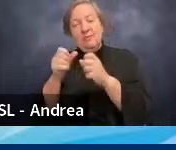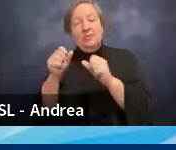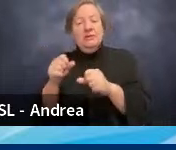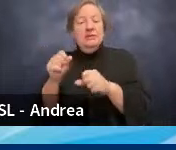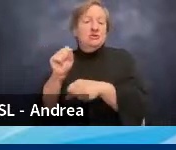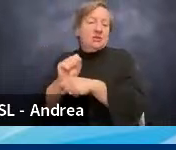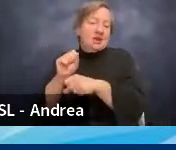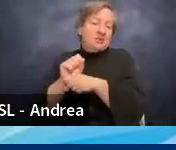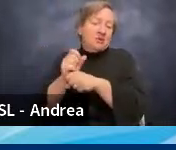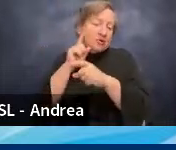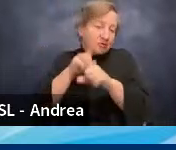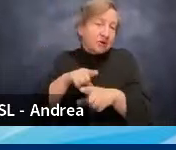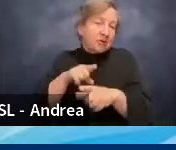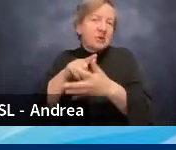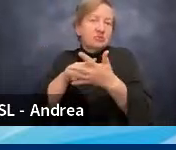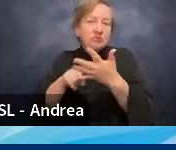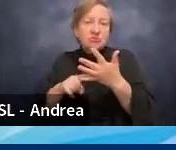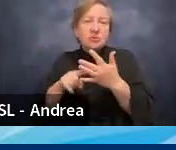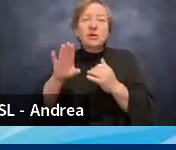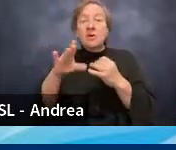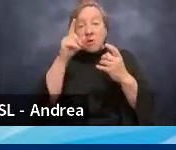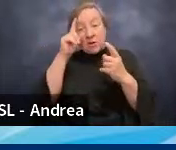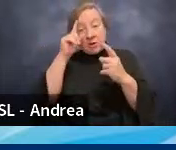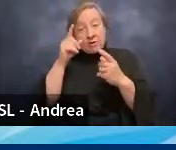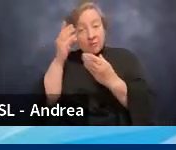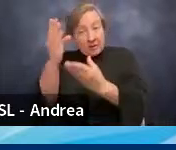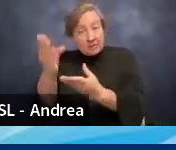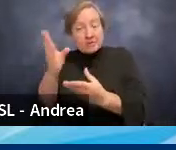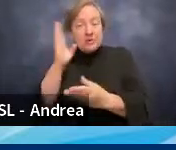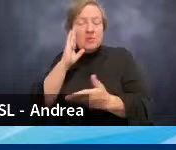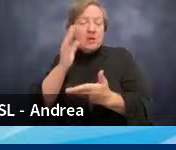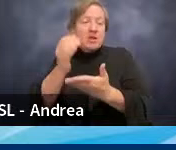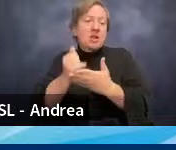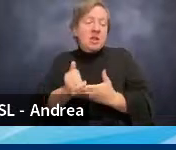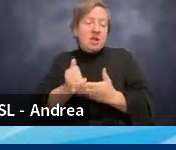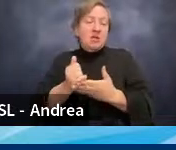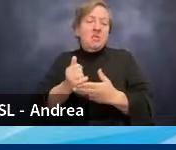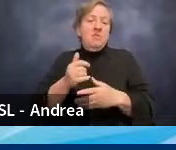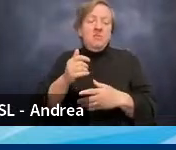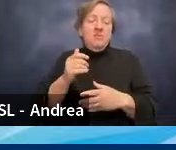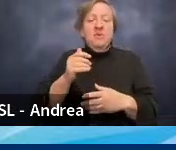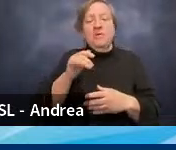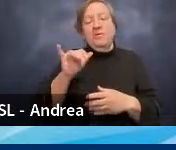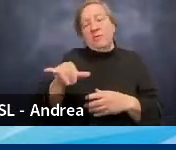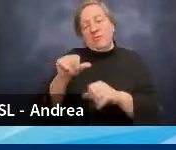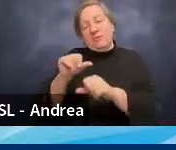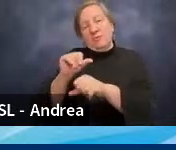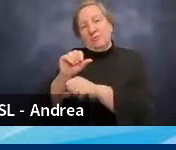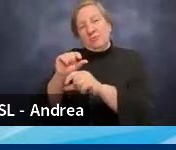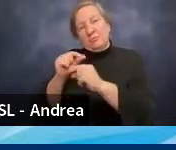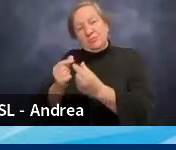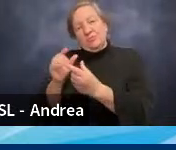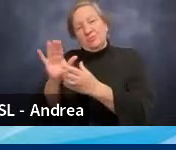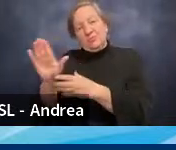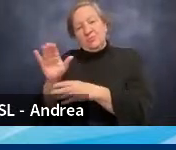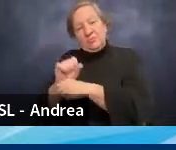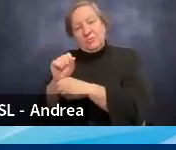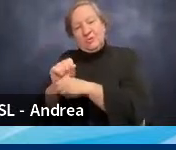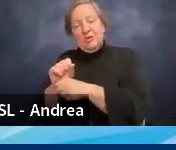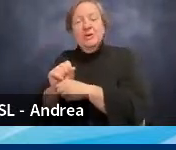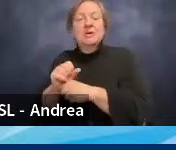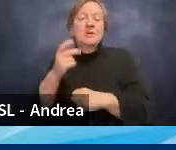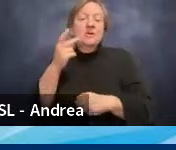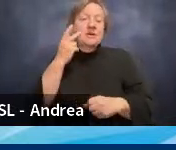agreements. So your recommendations are really going to help inform the work of those groups. And that's where you'll see on the tracker, we